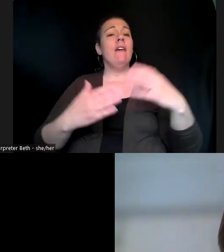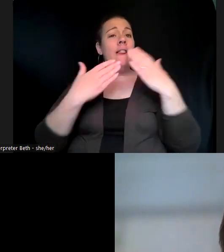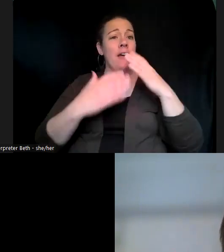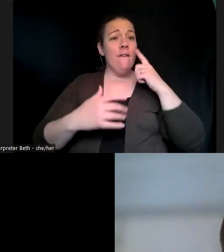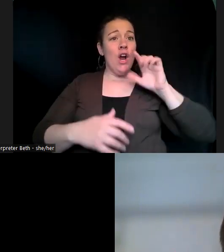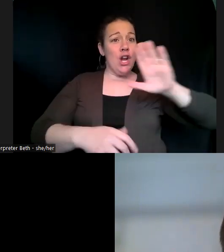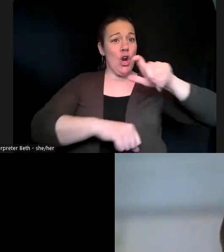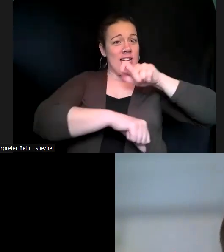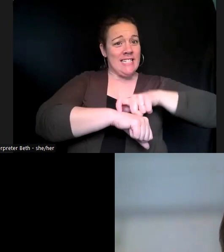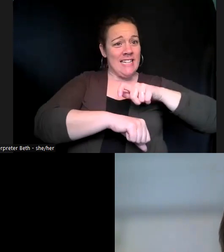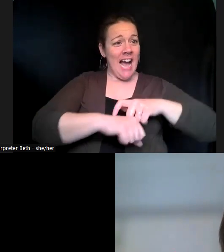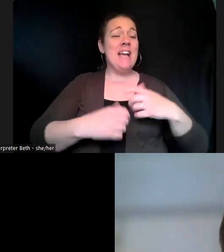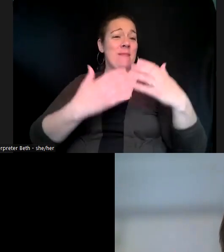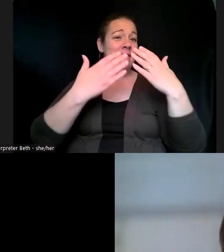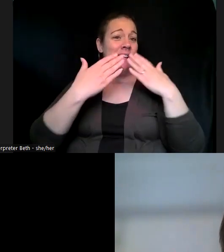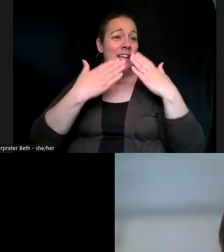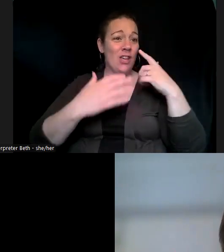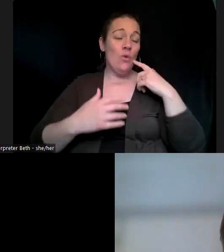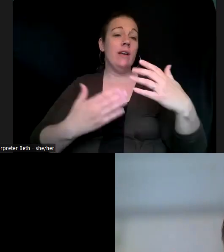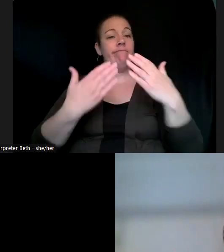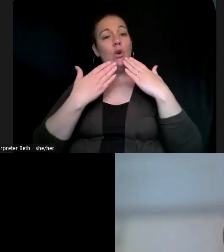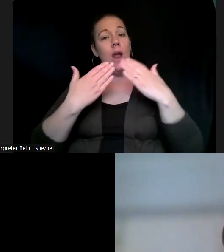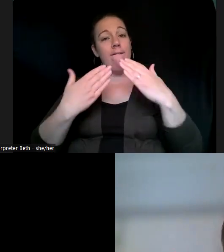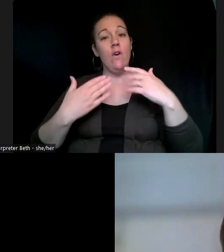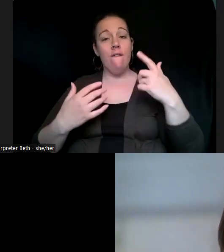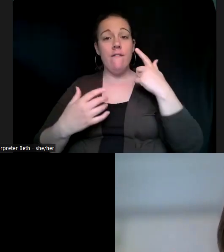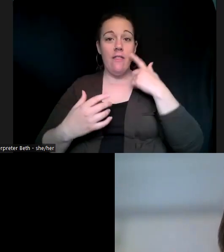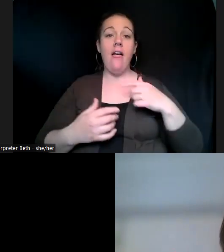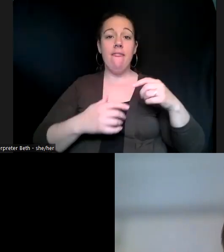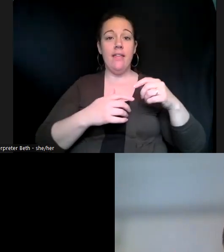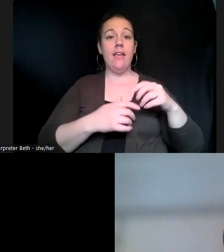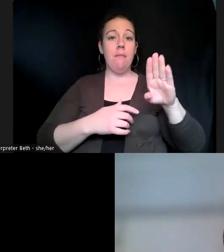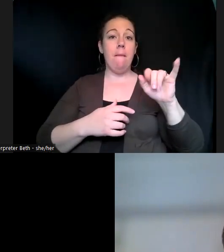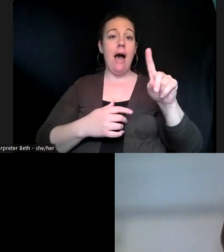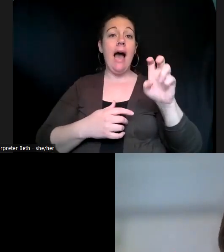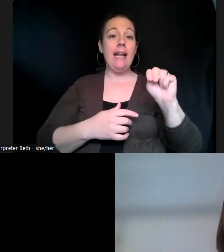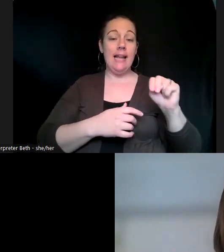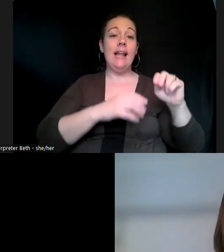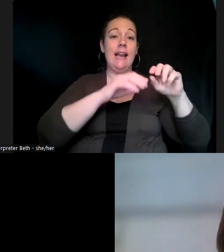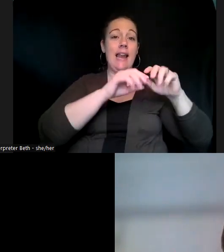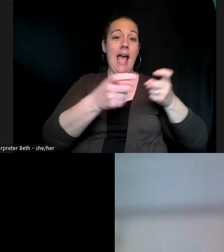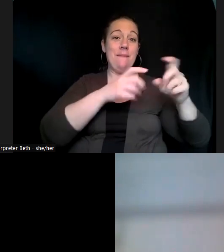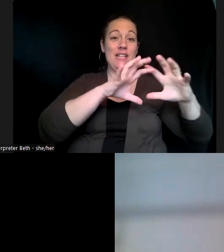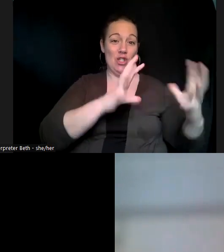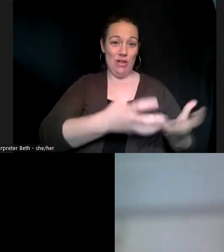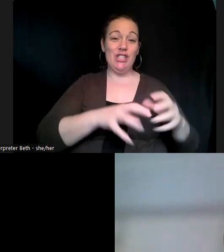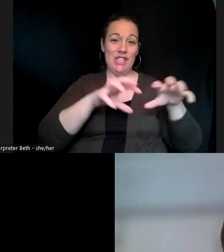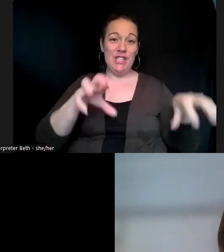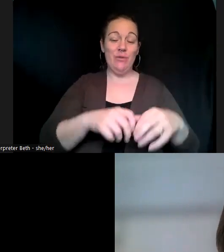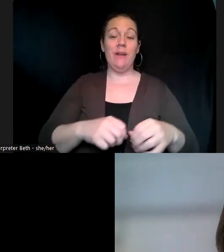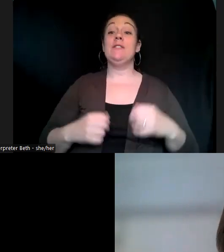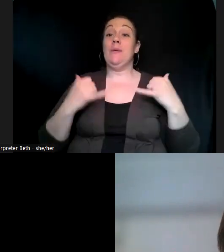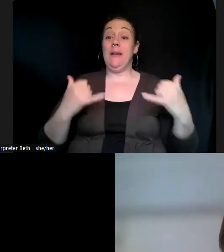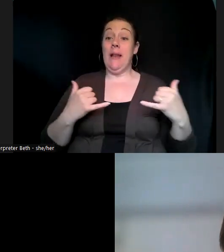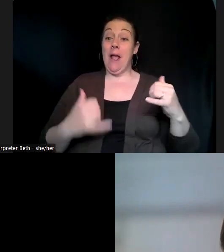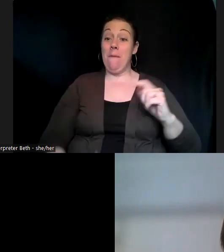best and a lot of gratitude for the work that the administration is doing. Thank you. With that, thank you. So with that, I'm going to turn it.